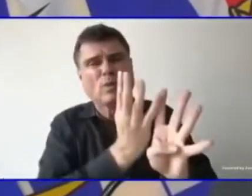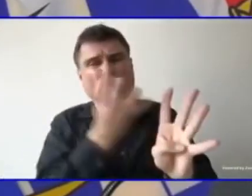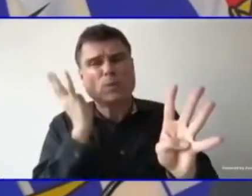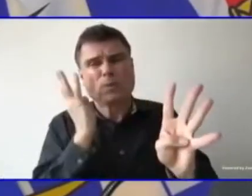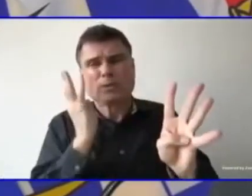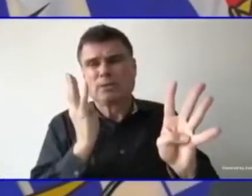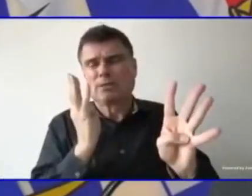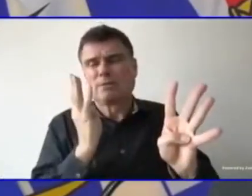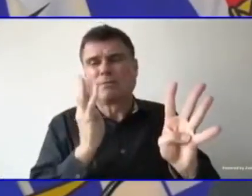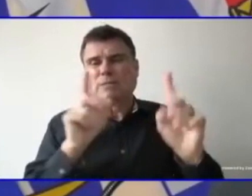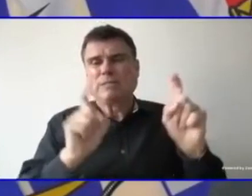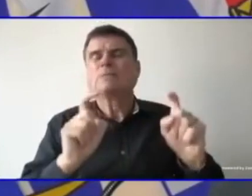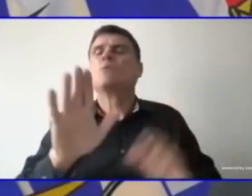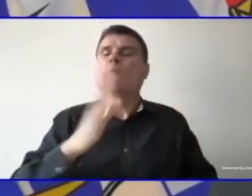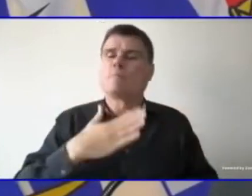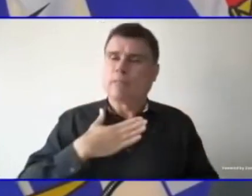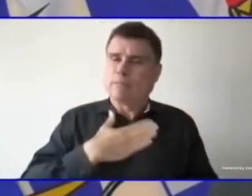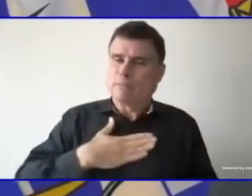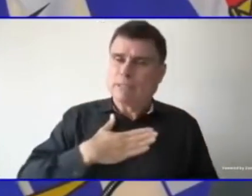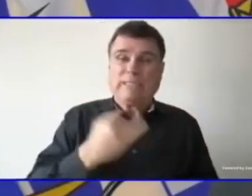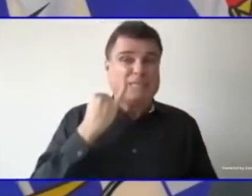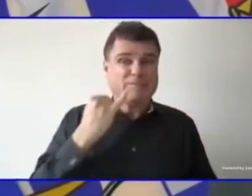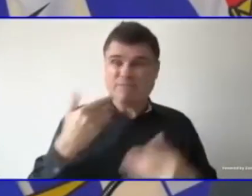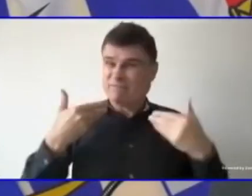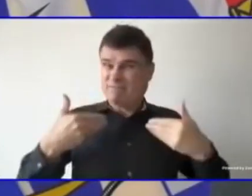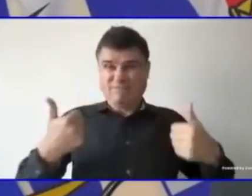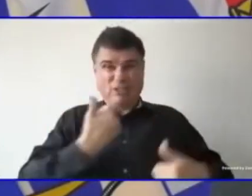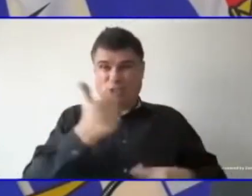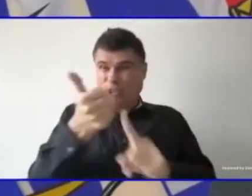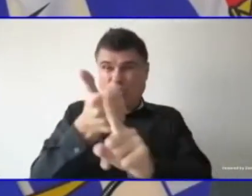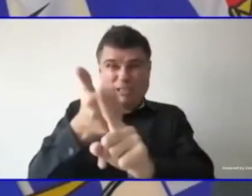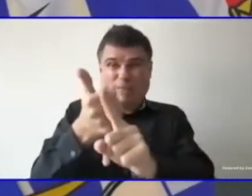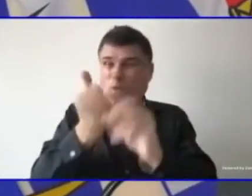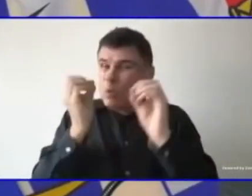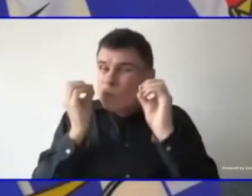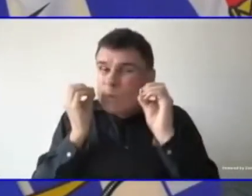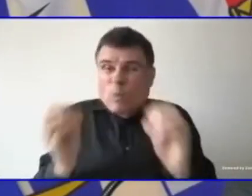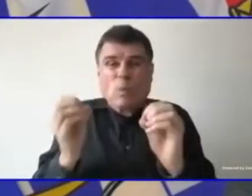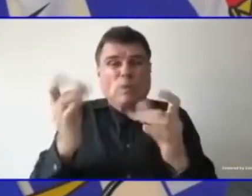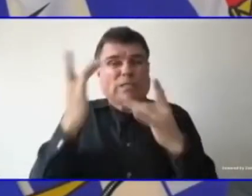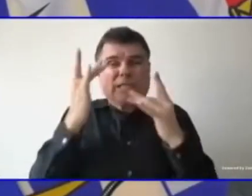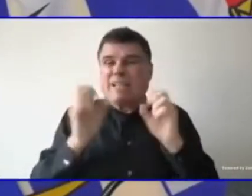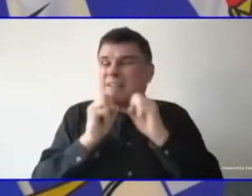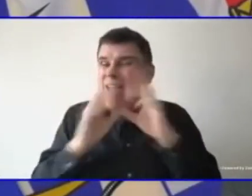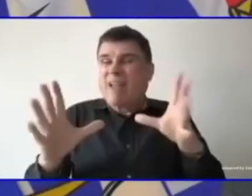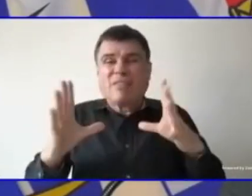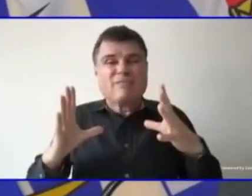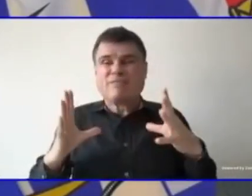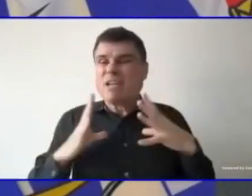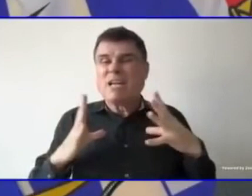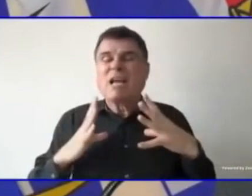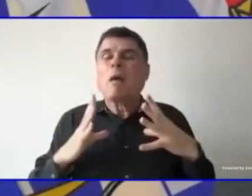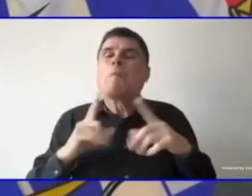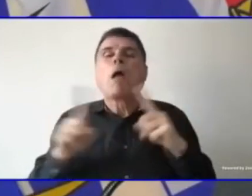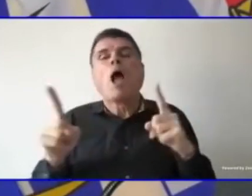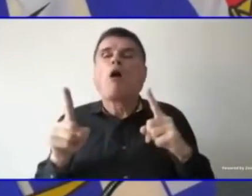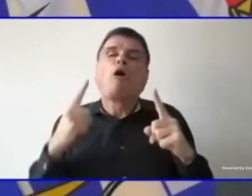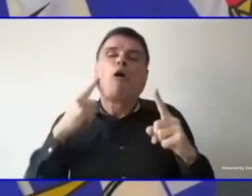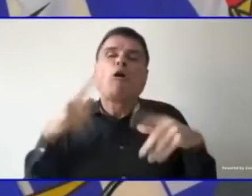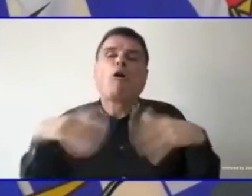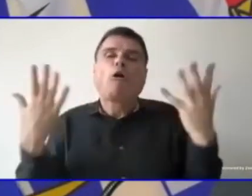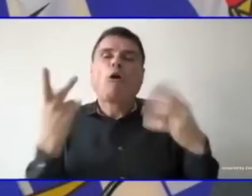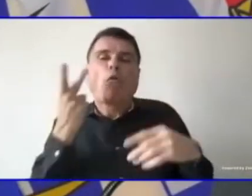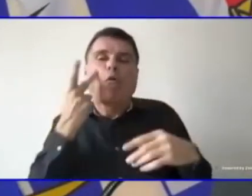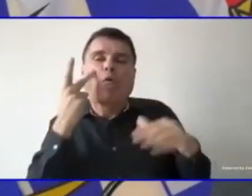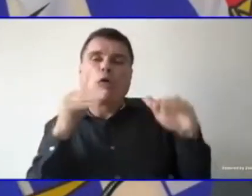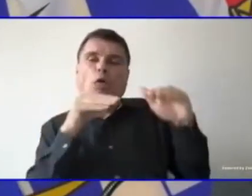testing centre unless you have symptoms. And then we need to preserve the more accurate PCR testing for